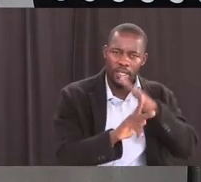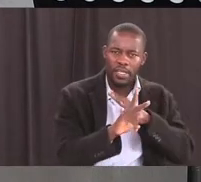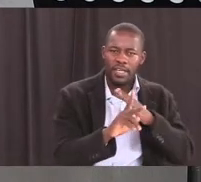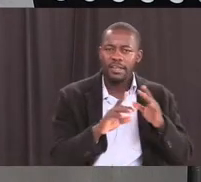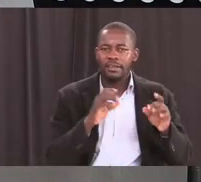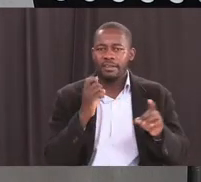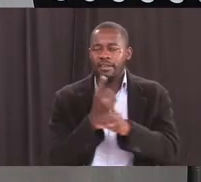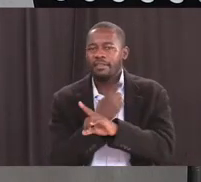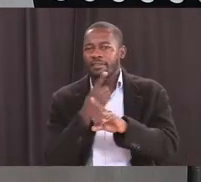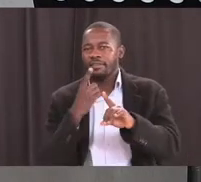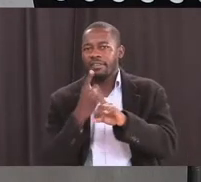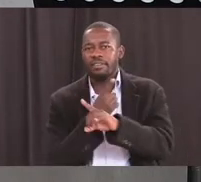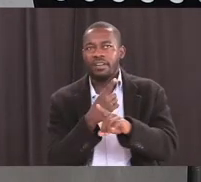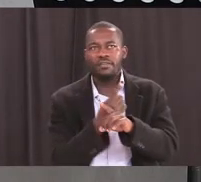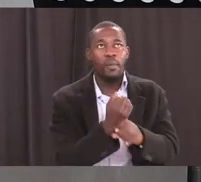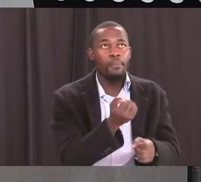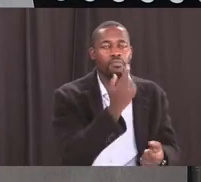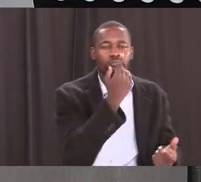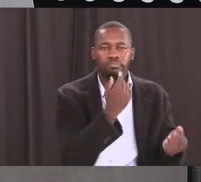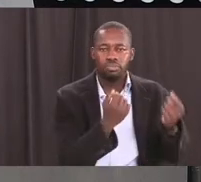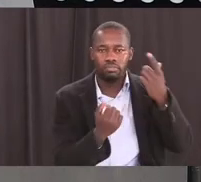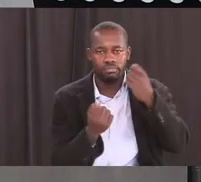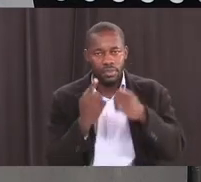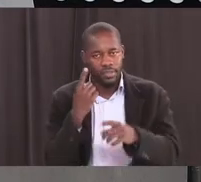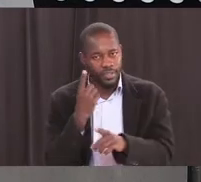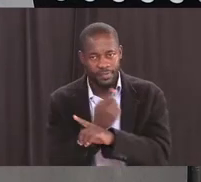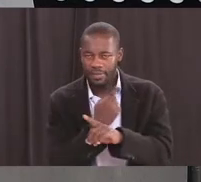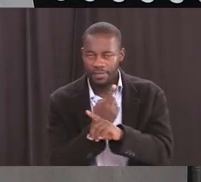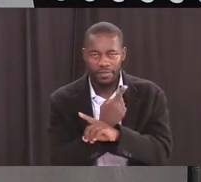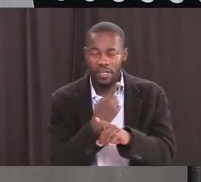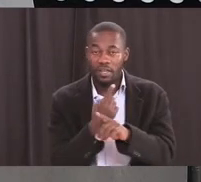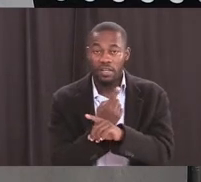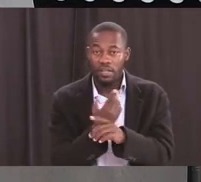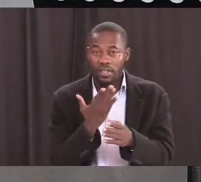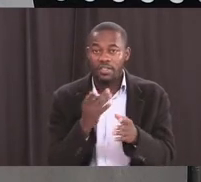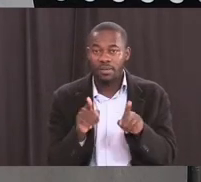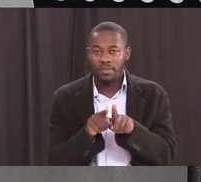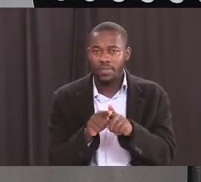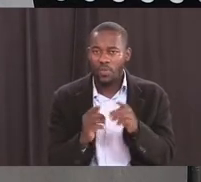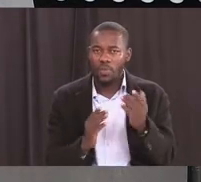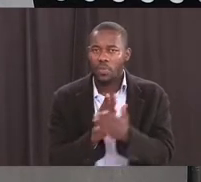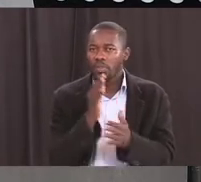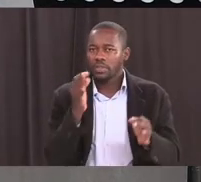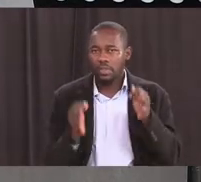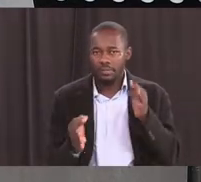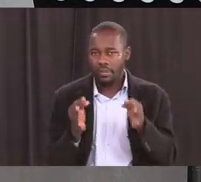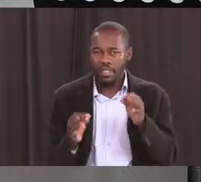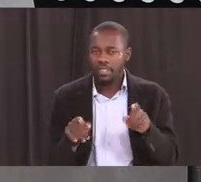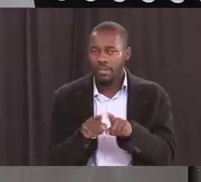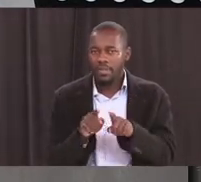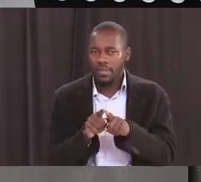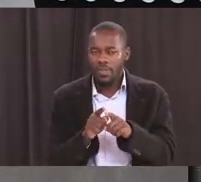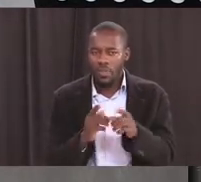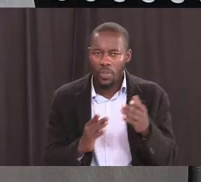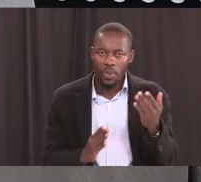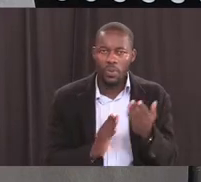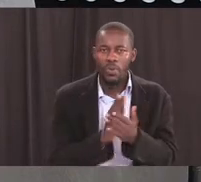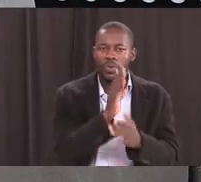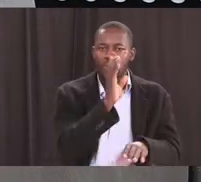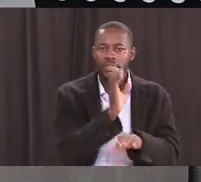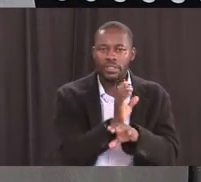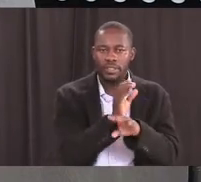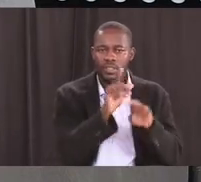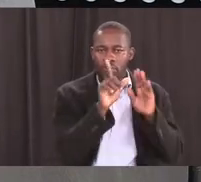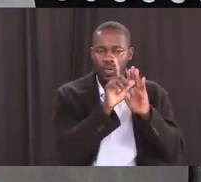supernatural acts, through the apostles' teachings, through judgment, through church growing pains, through